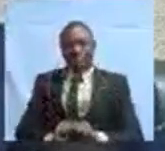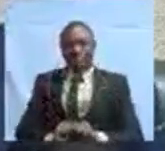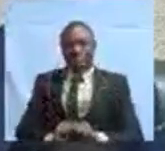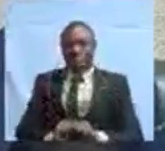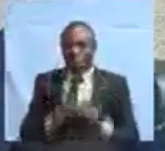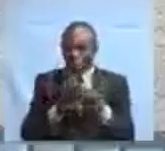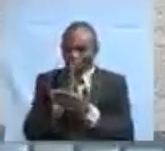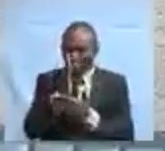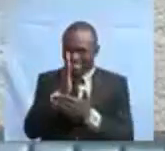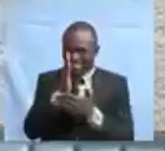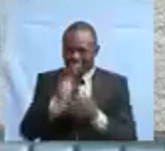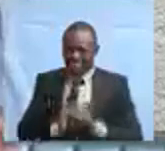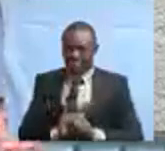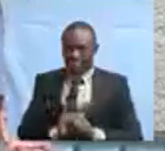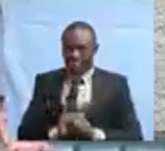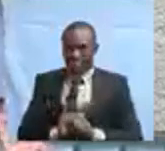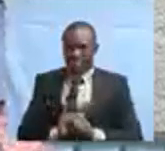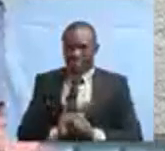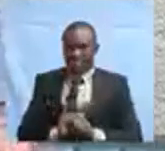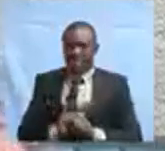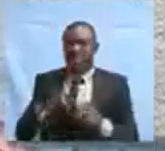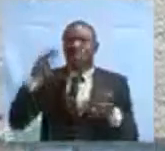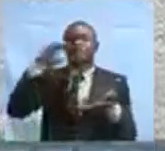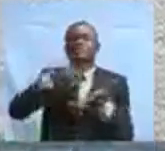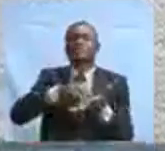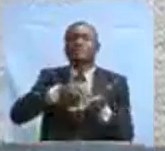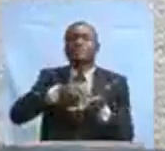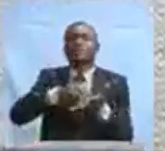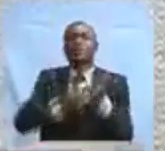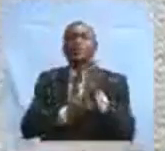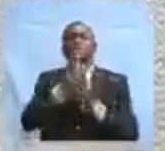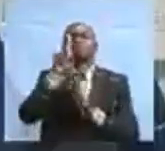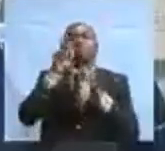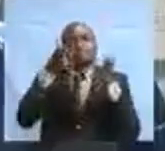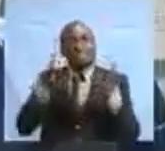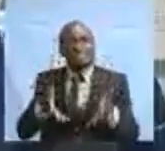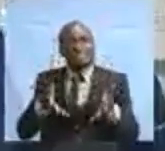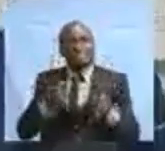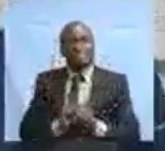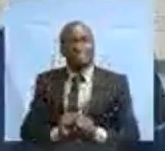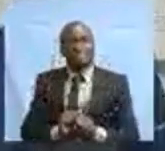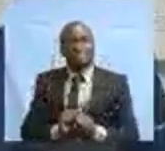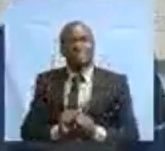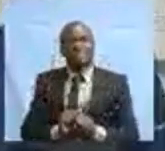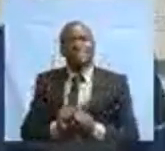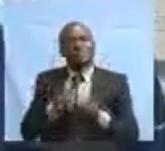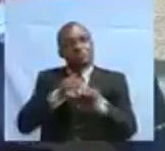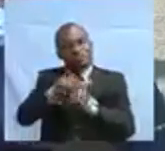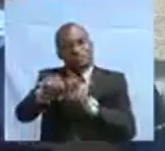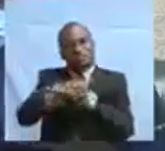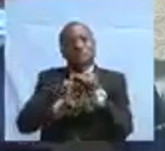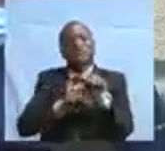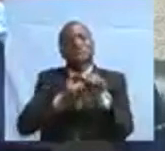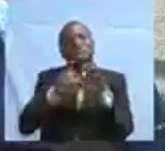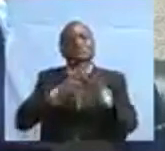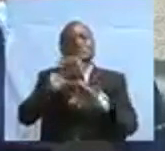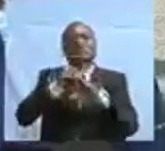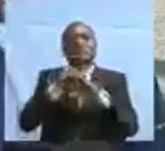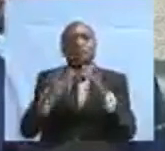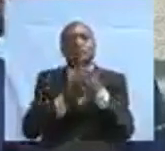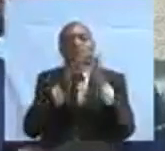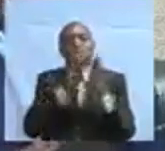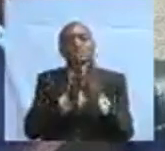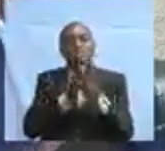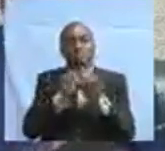in order to stand tall on the floor of this house to mislead the nation and everyone? Point of